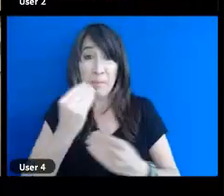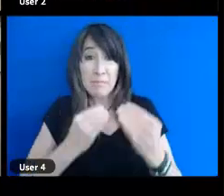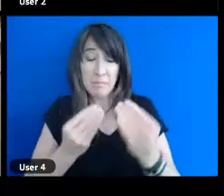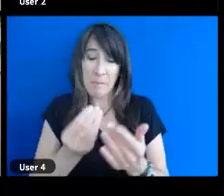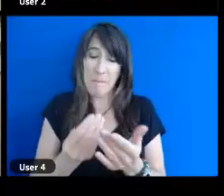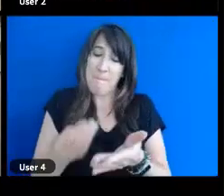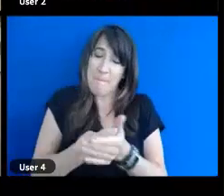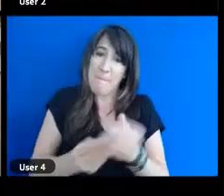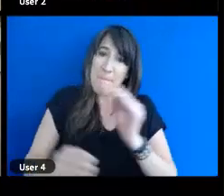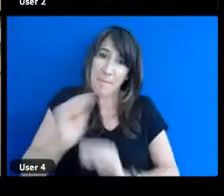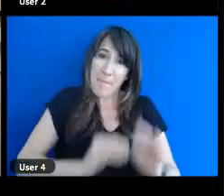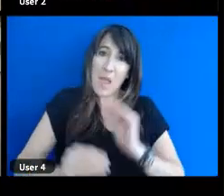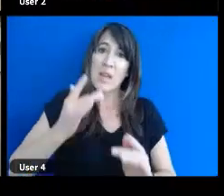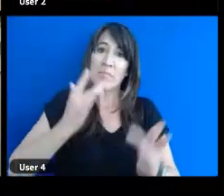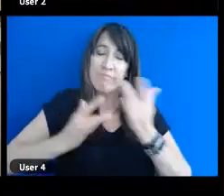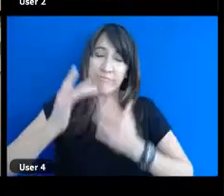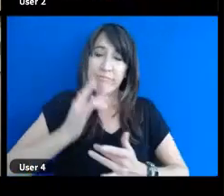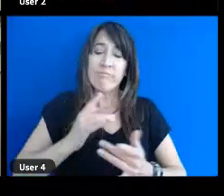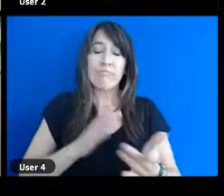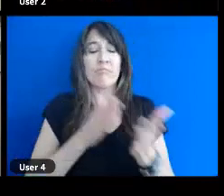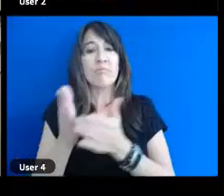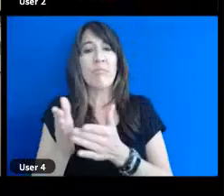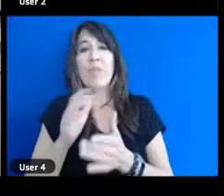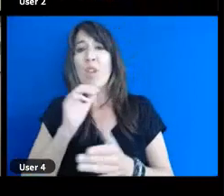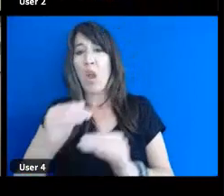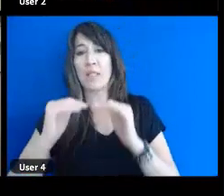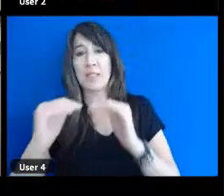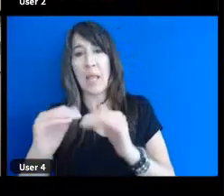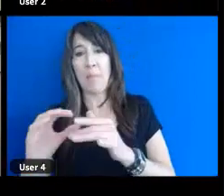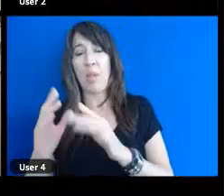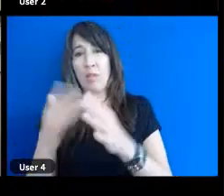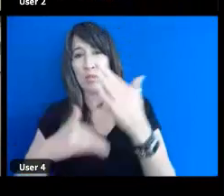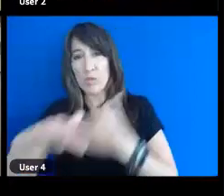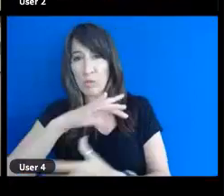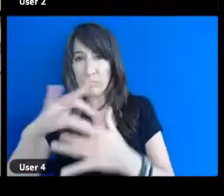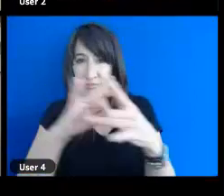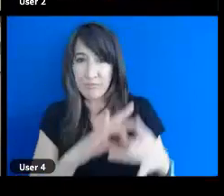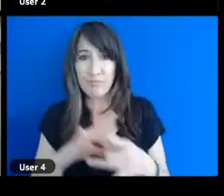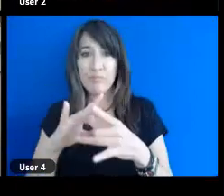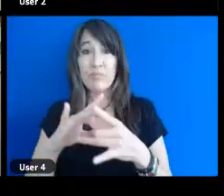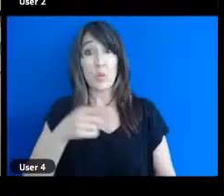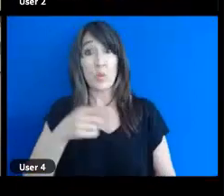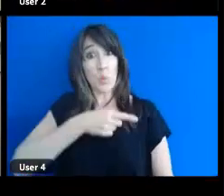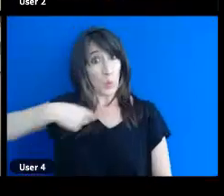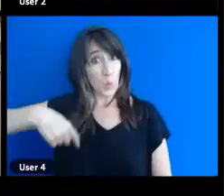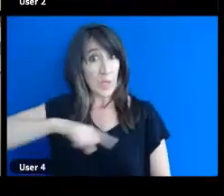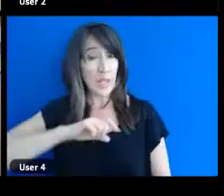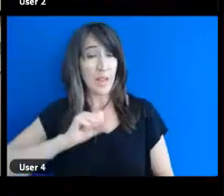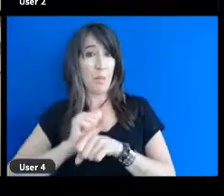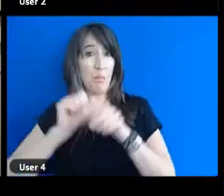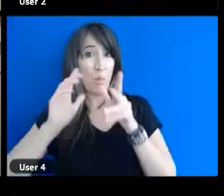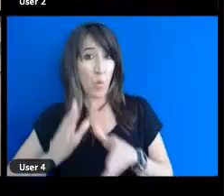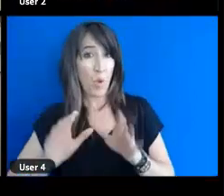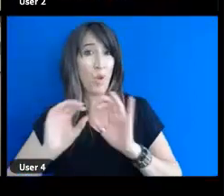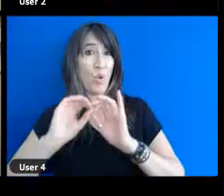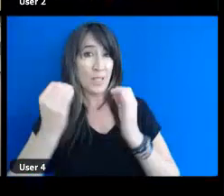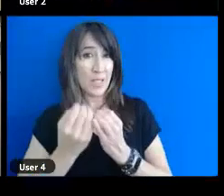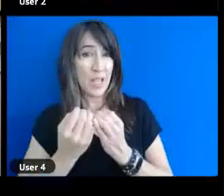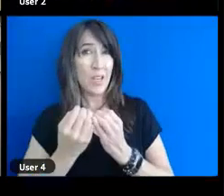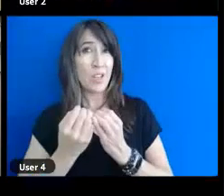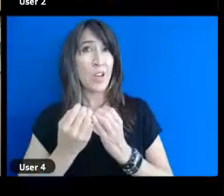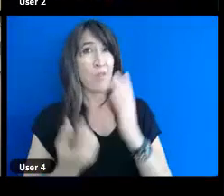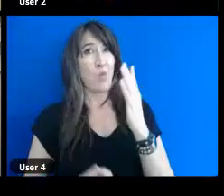housing, lack of stable social connections, and so on. And what it really involves for us as employers